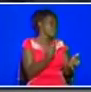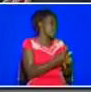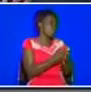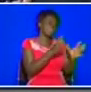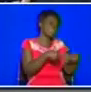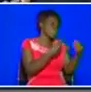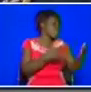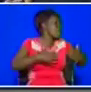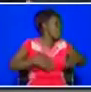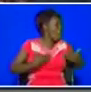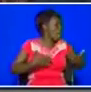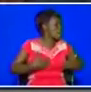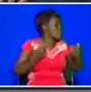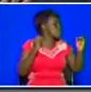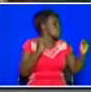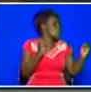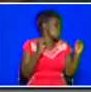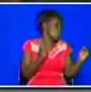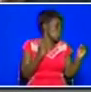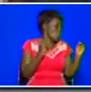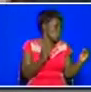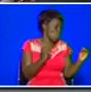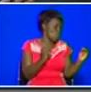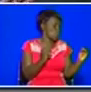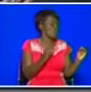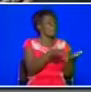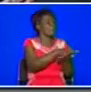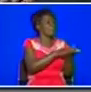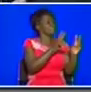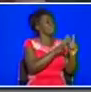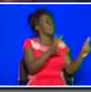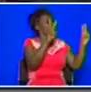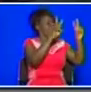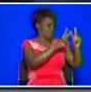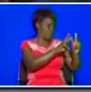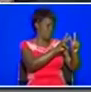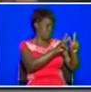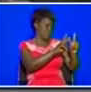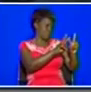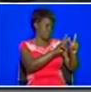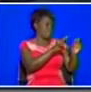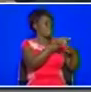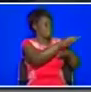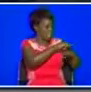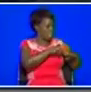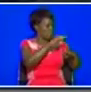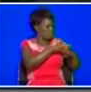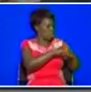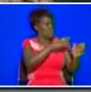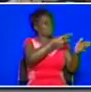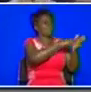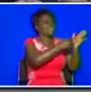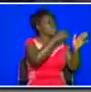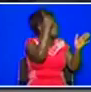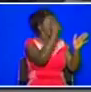you happiness, okay? So we can go to the fundamental values. What is a nation about? A